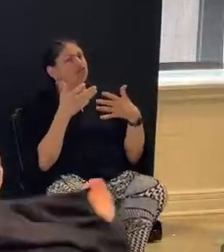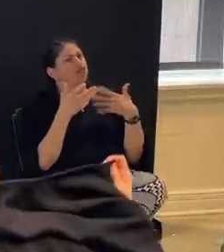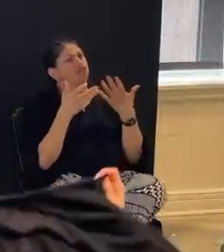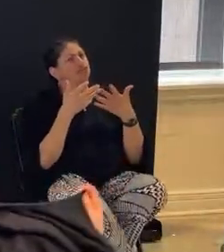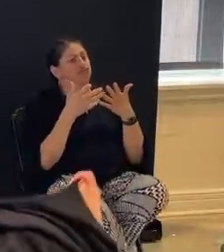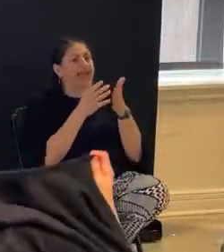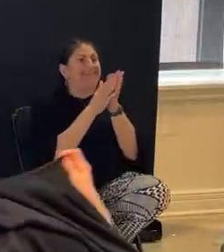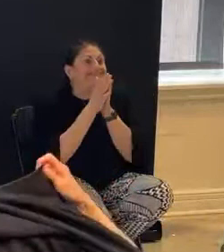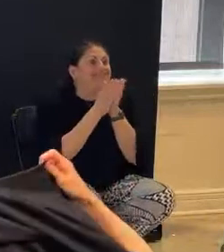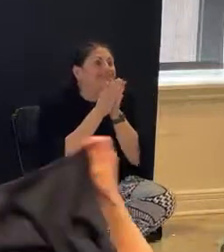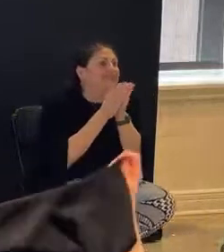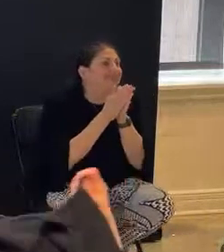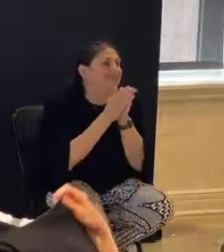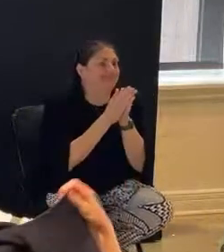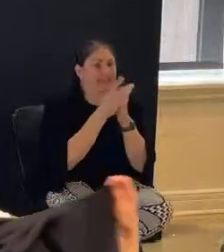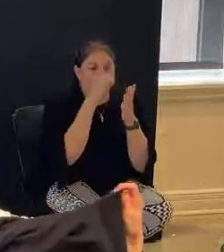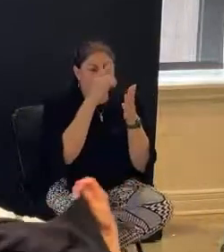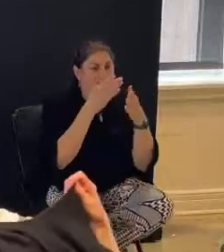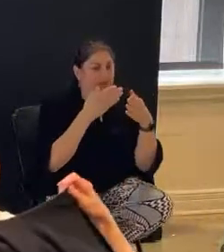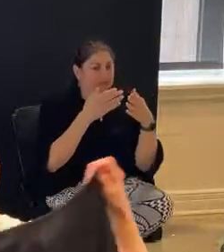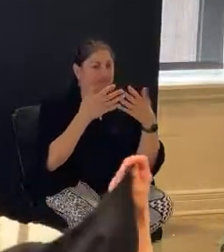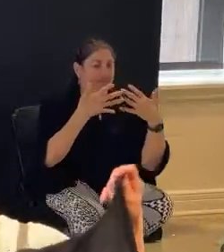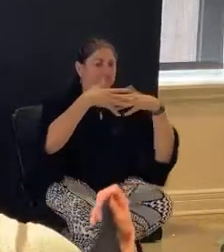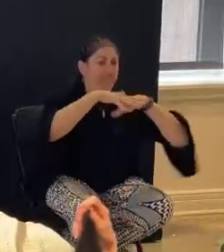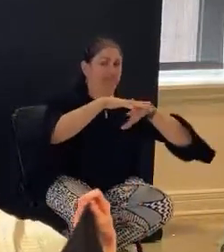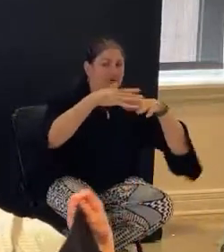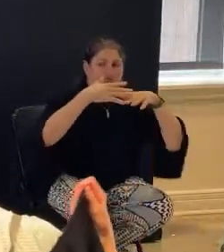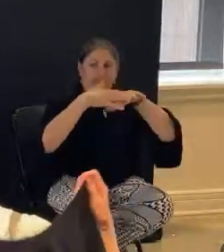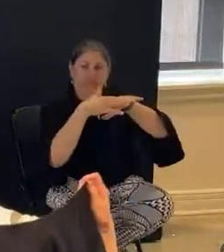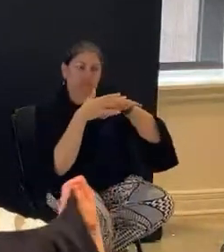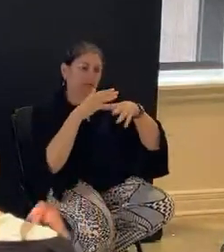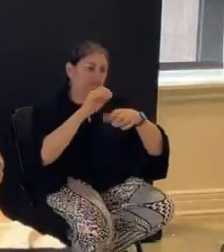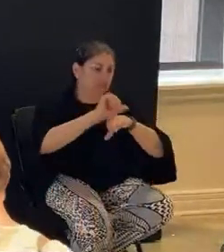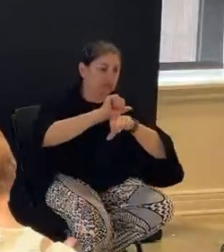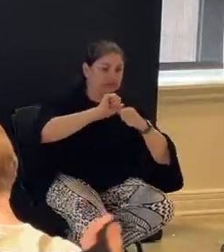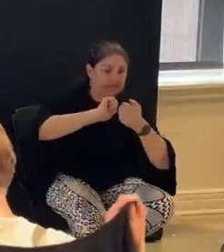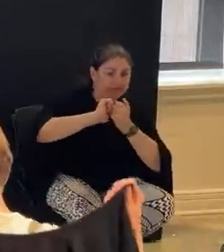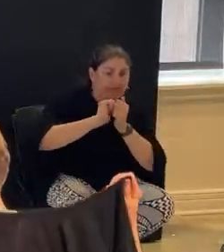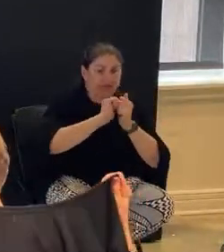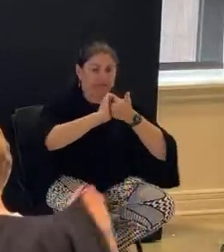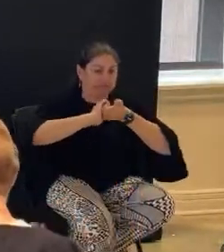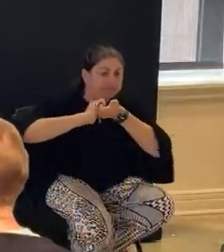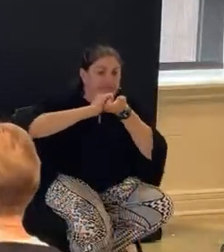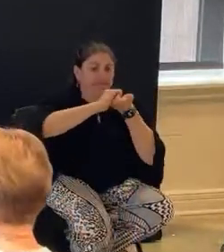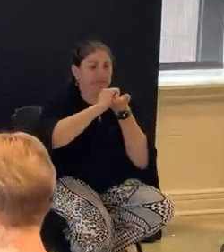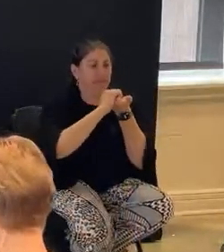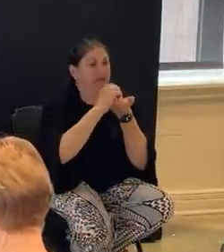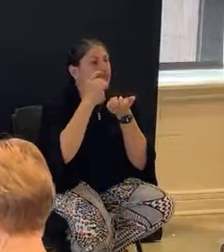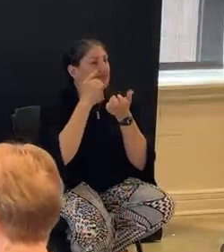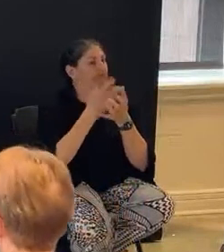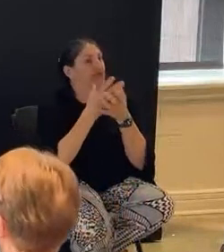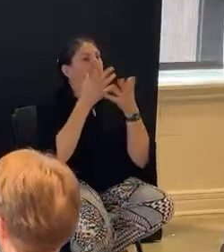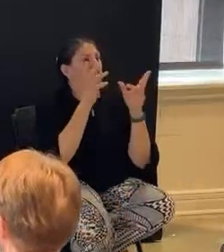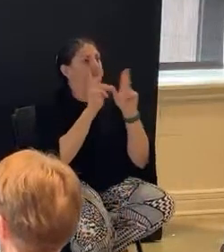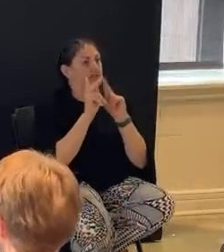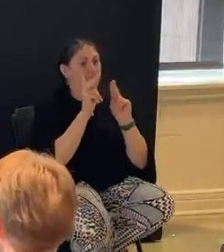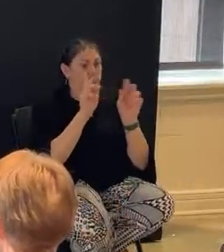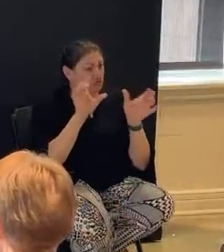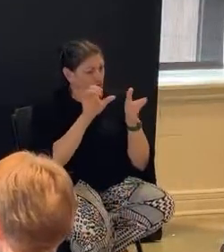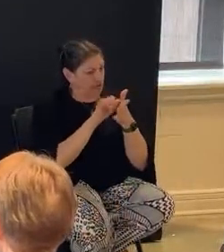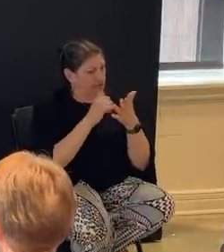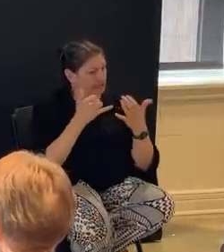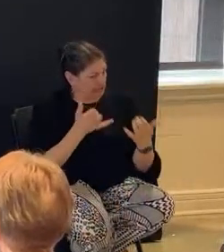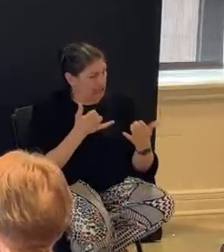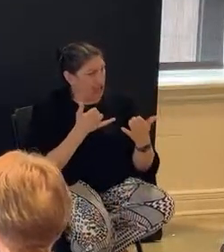there's a lot of incentive for cross-disciplinary work. I think there are a lot of people doing it. I think the results are very